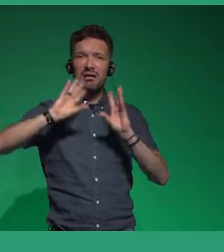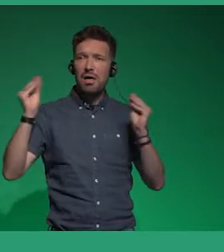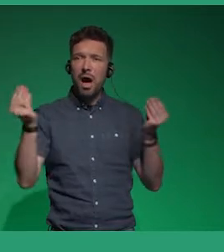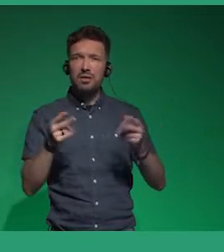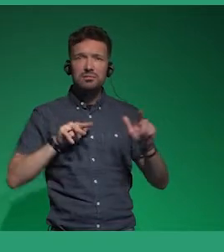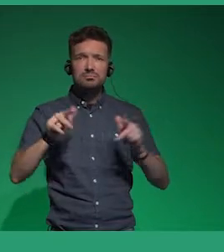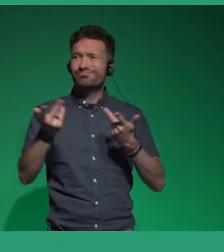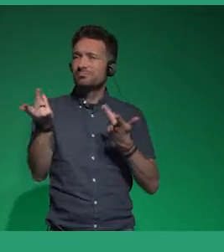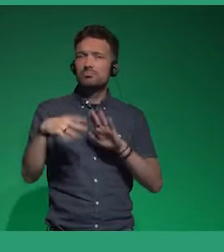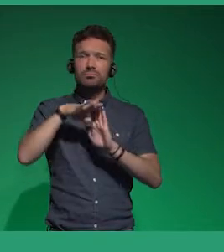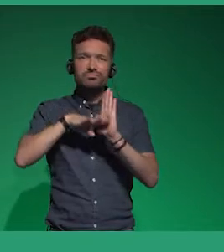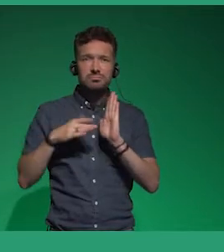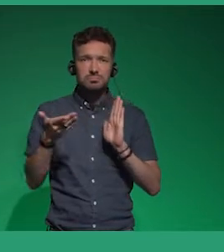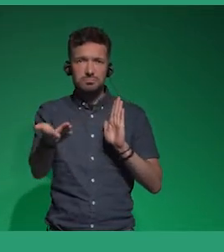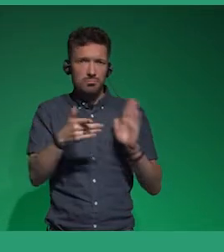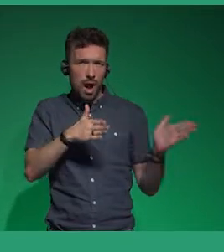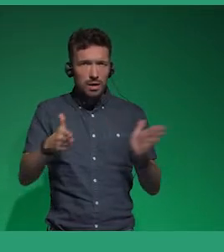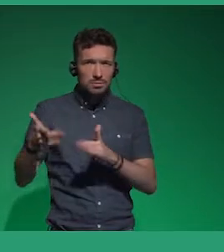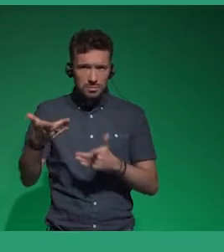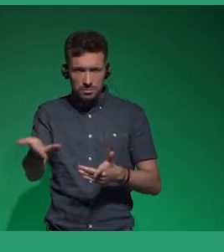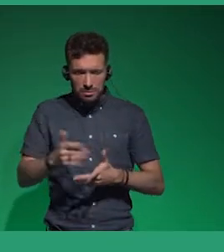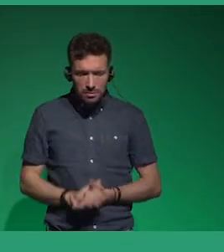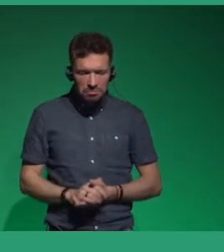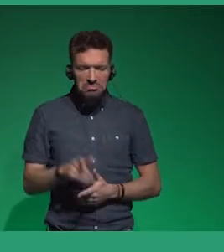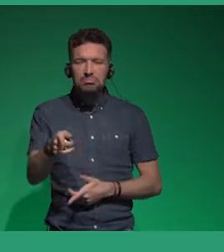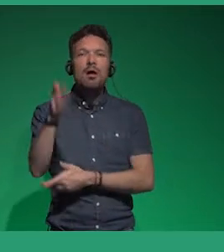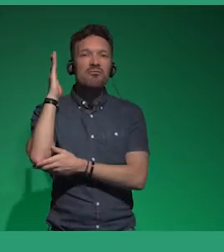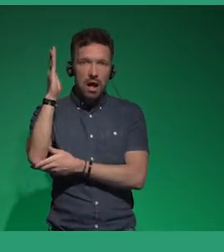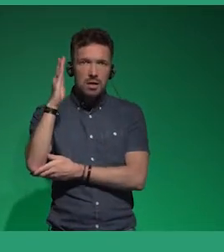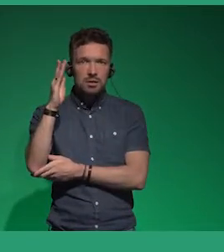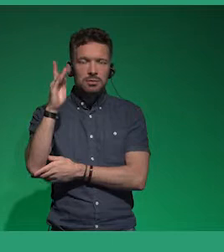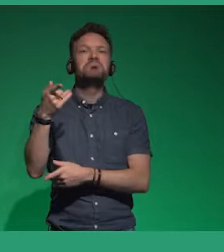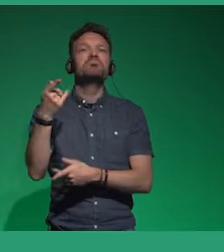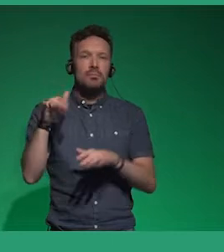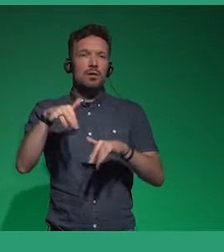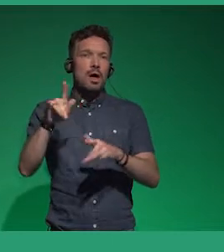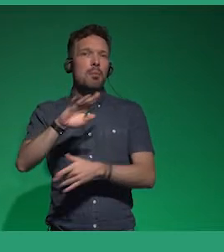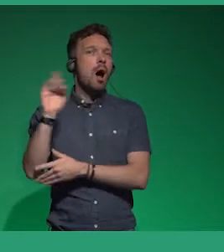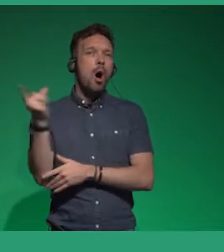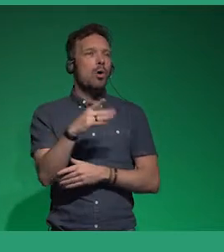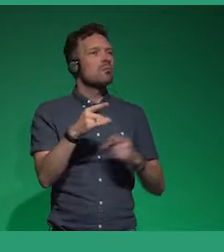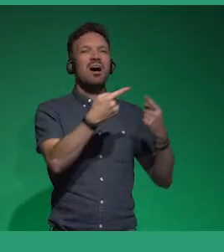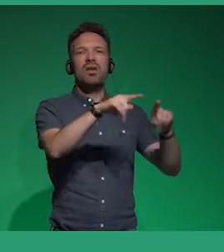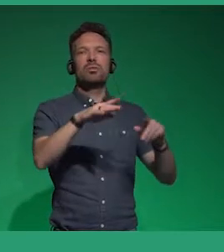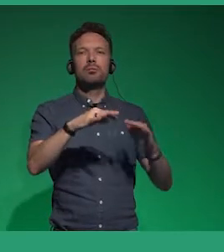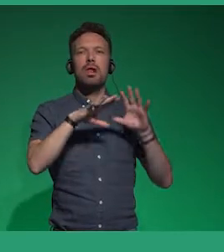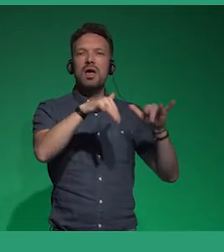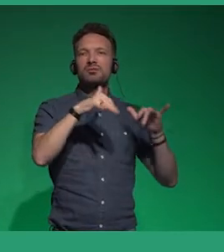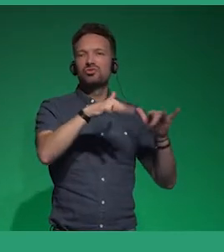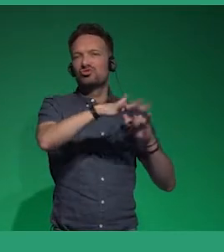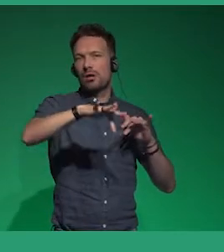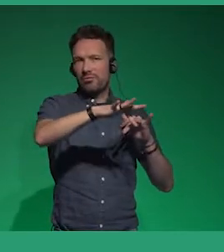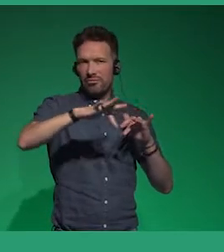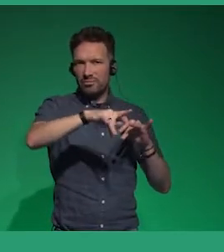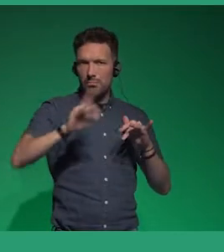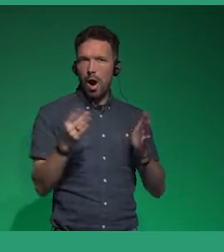or a management implication, so we might have a chance to protect these species also in the